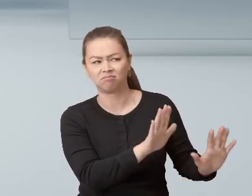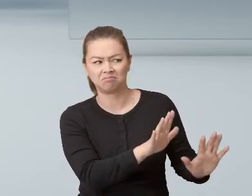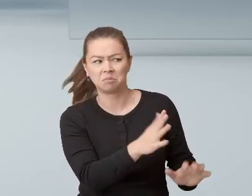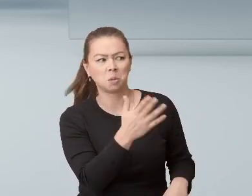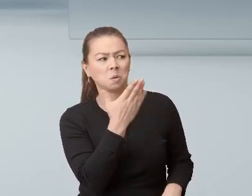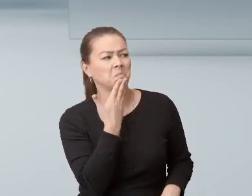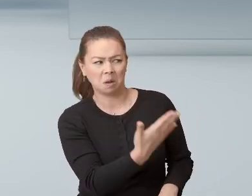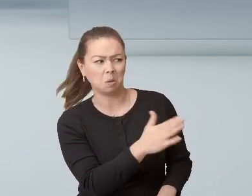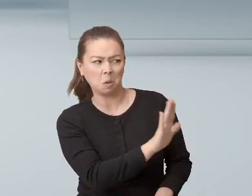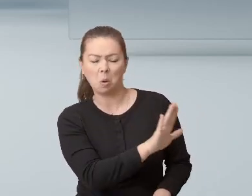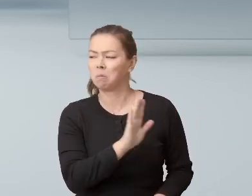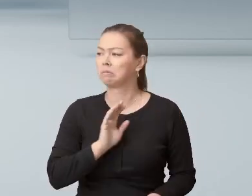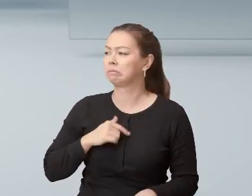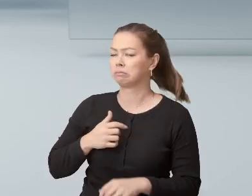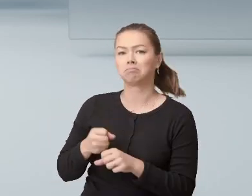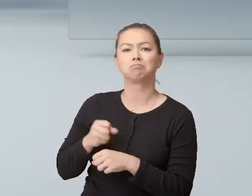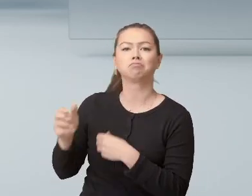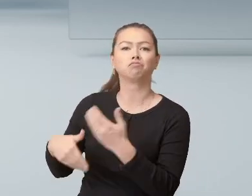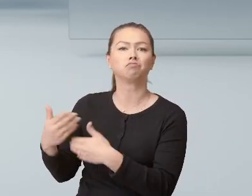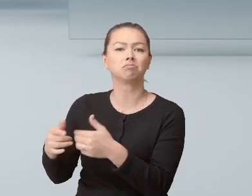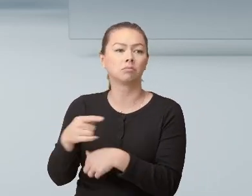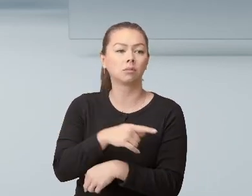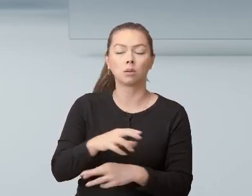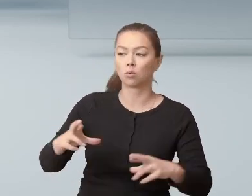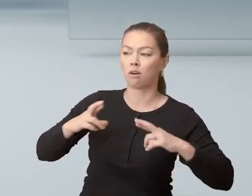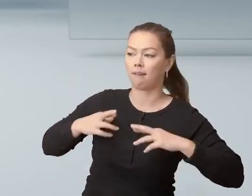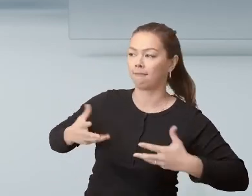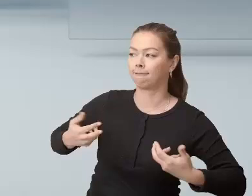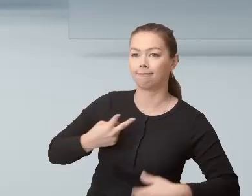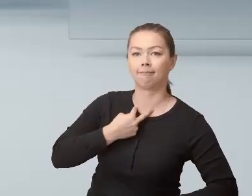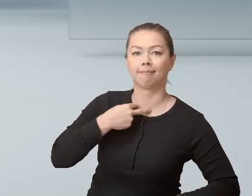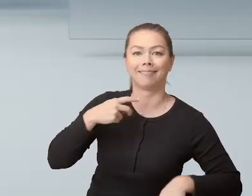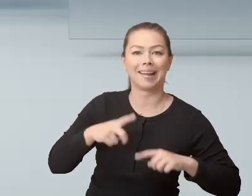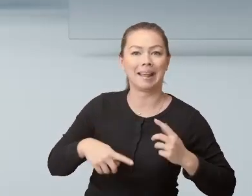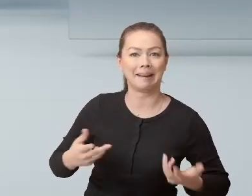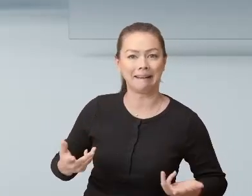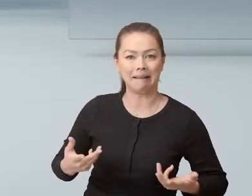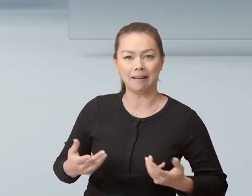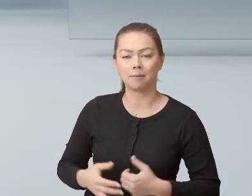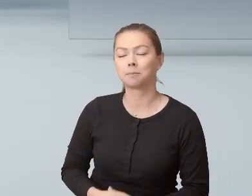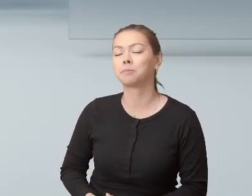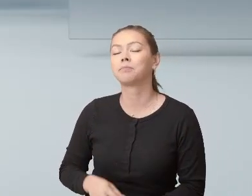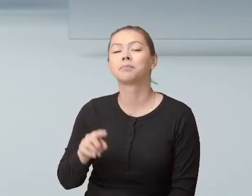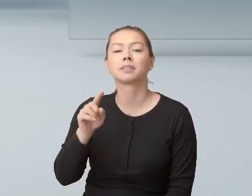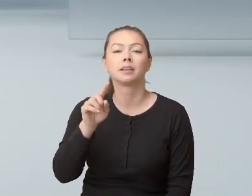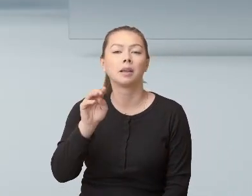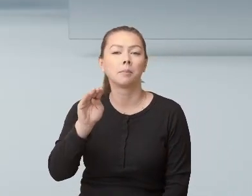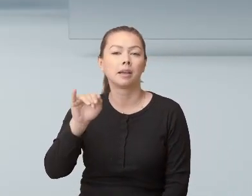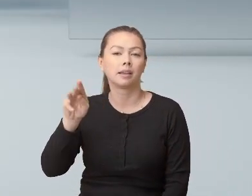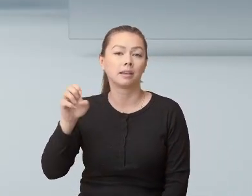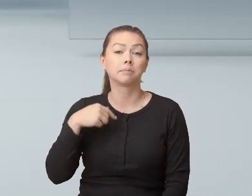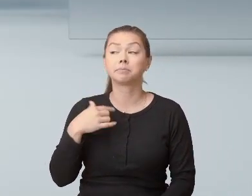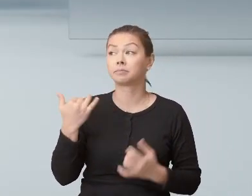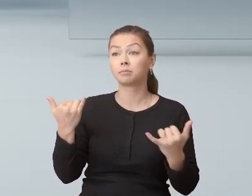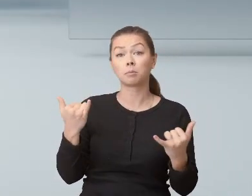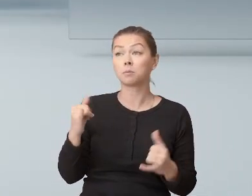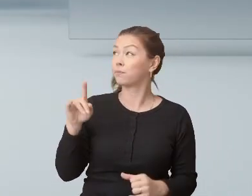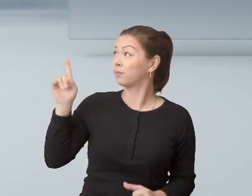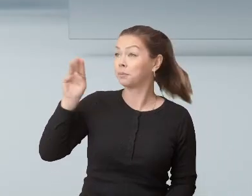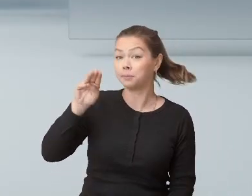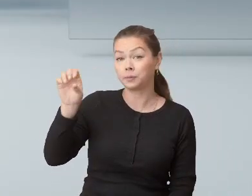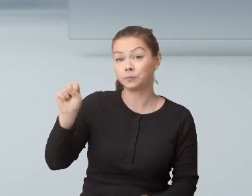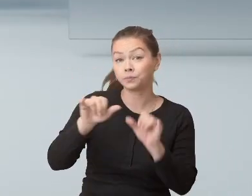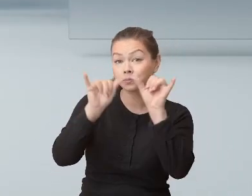let's talk about, let's say you're in the Microsoft system, and let's say you're using Dynamics SL, which was